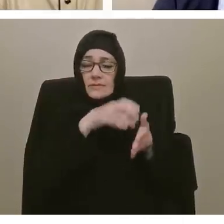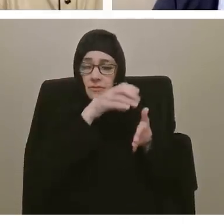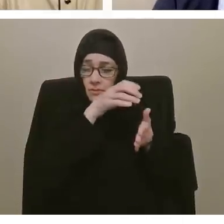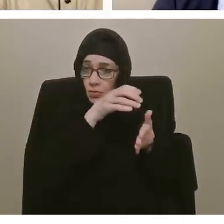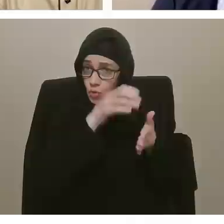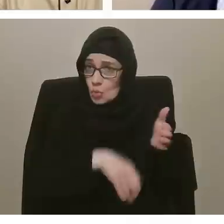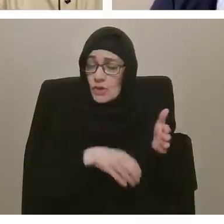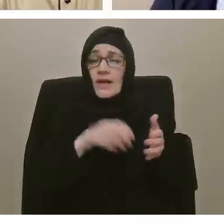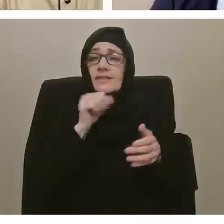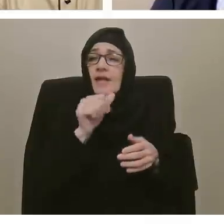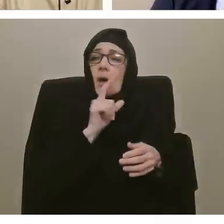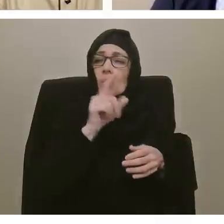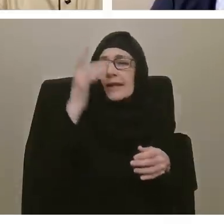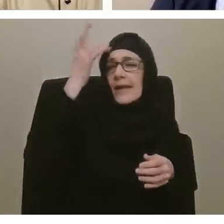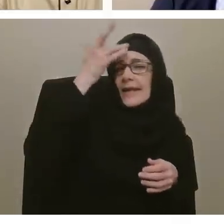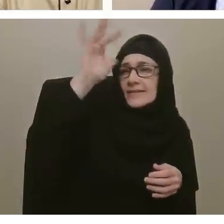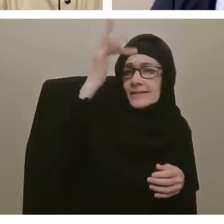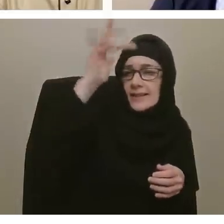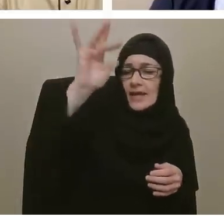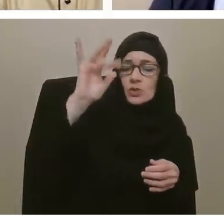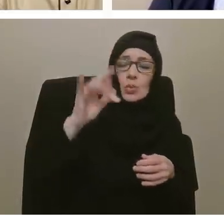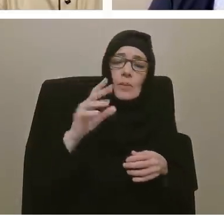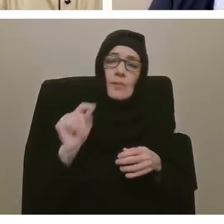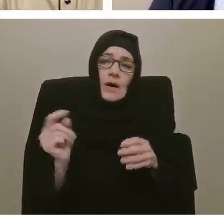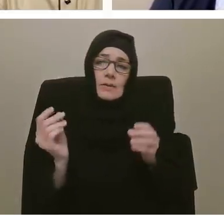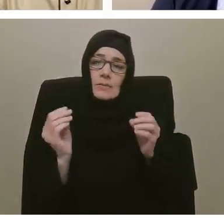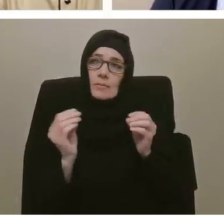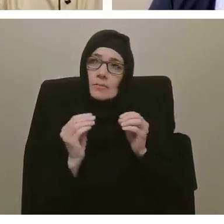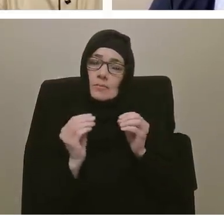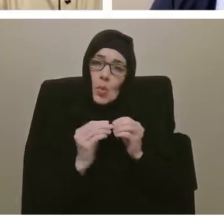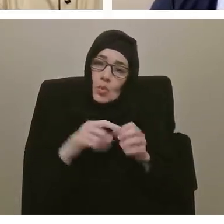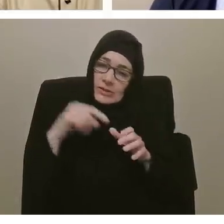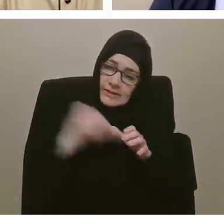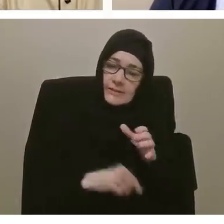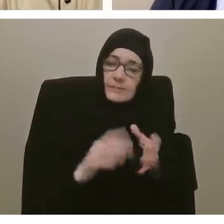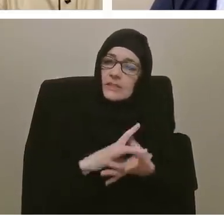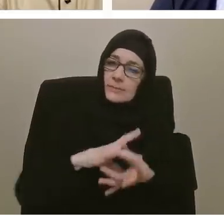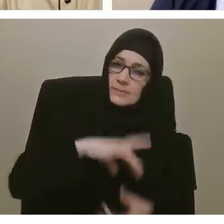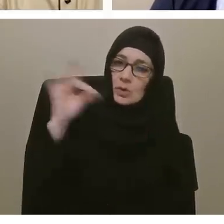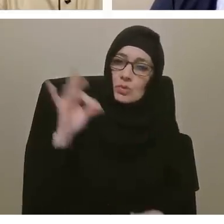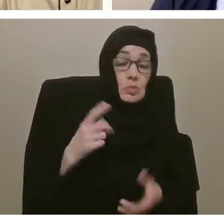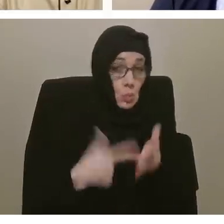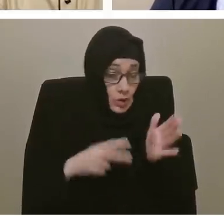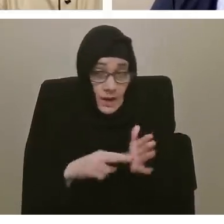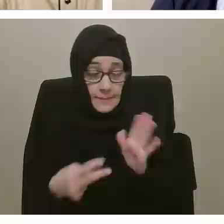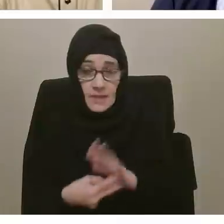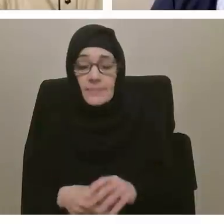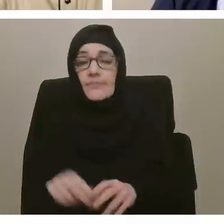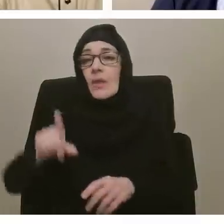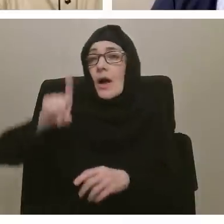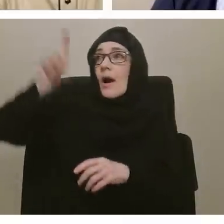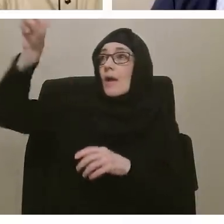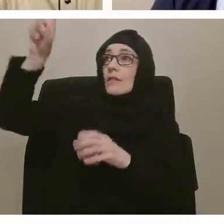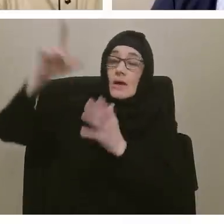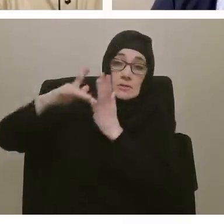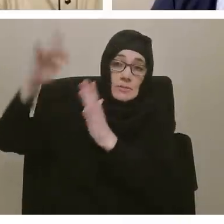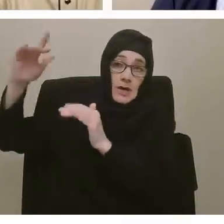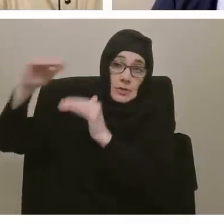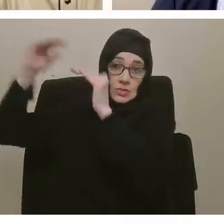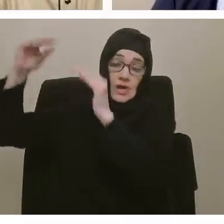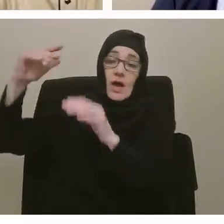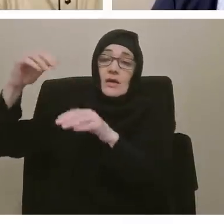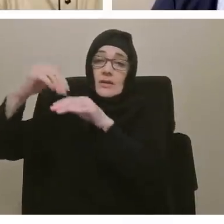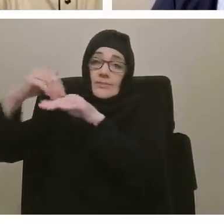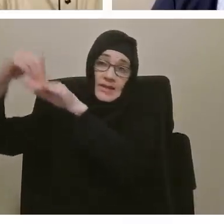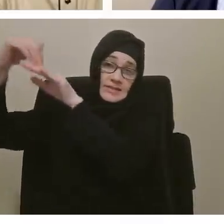spiritual surah. And what do I mean by that? Allah subhanahu wa ta'ala sent down Sayyiduna Jibreel in